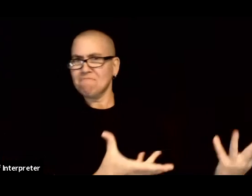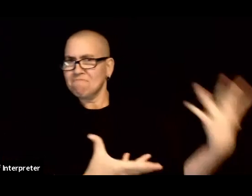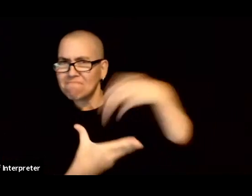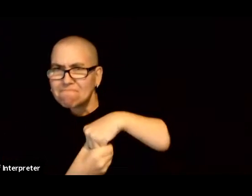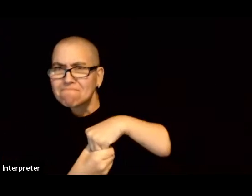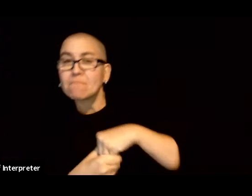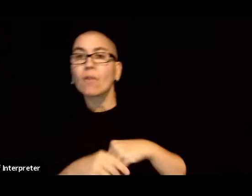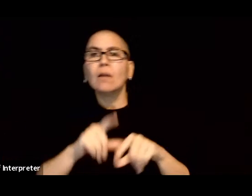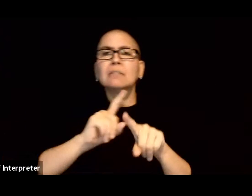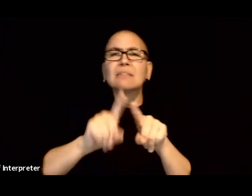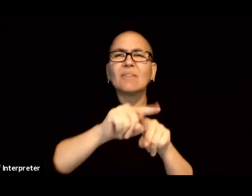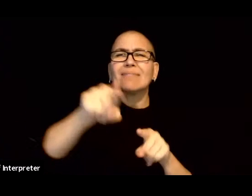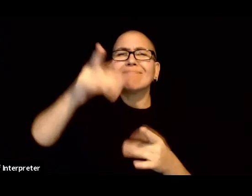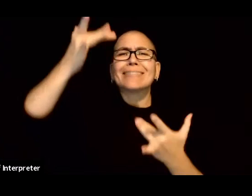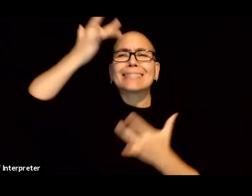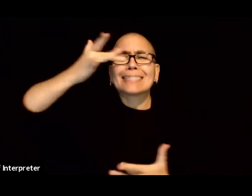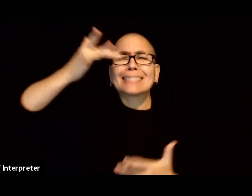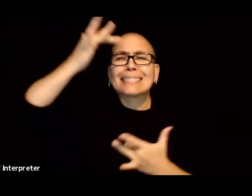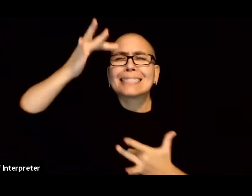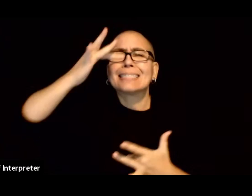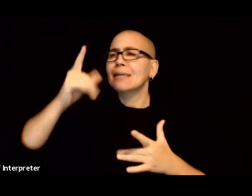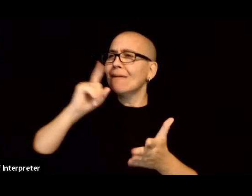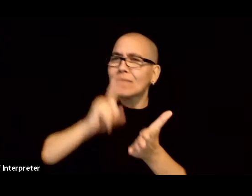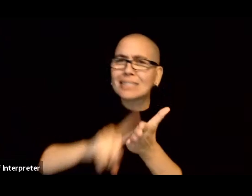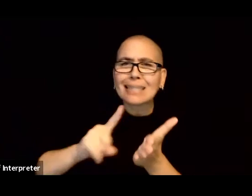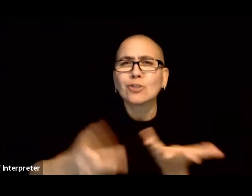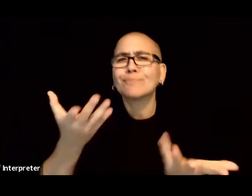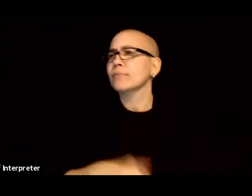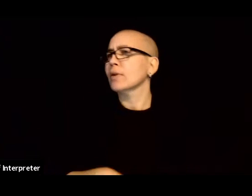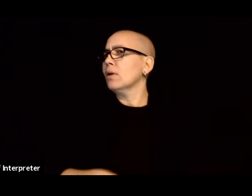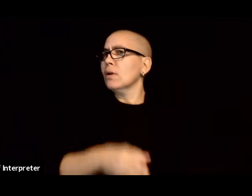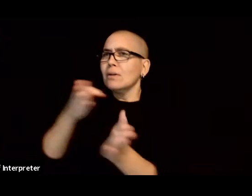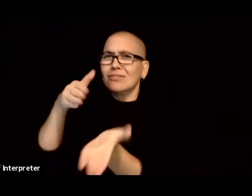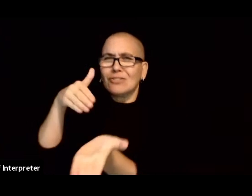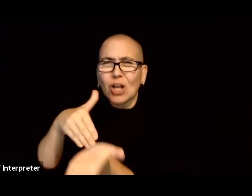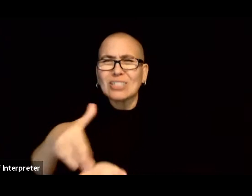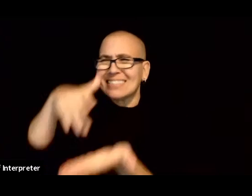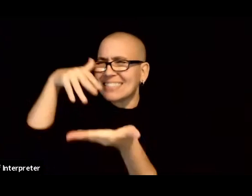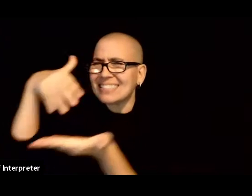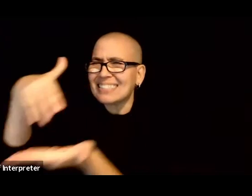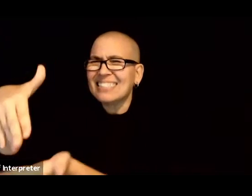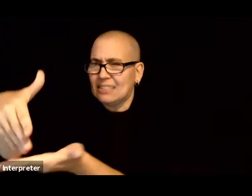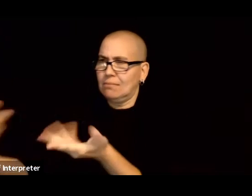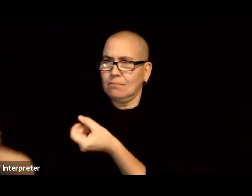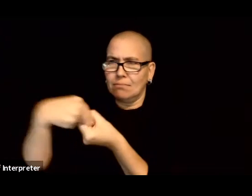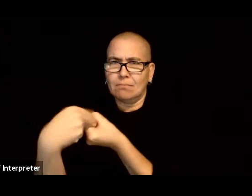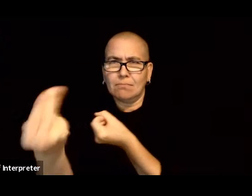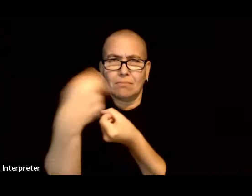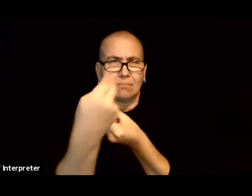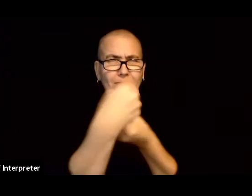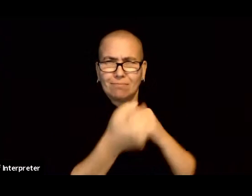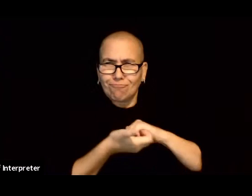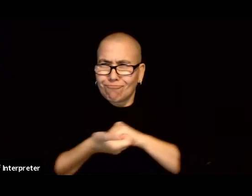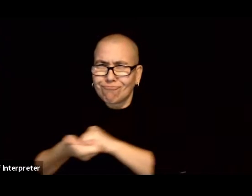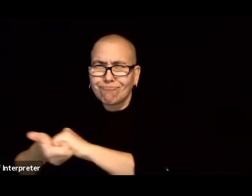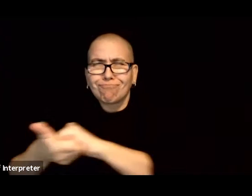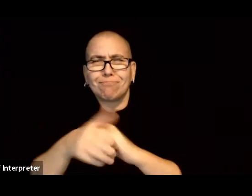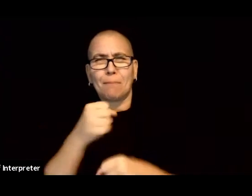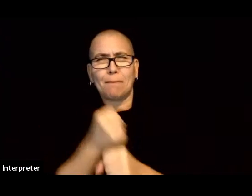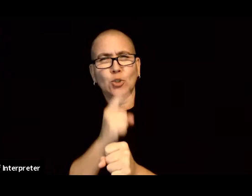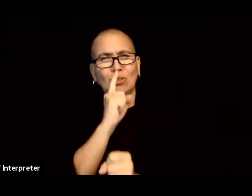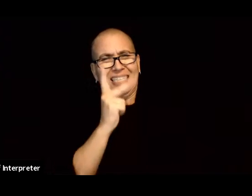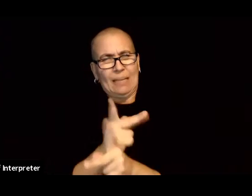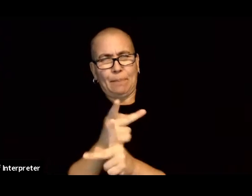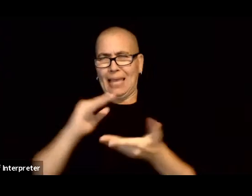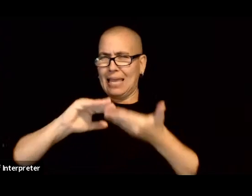the organizational needs to keep patients, residents, healthcare providers, and the public safe. So infection preventionists